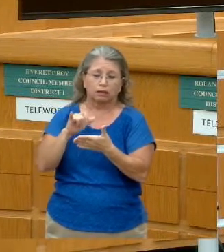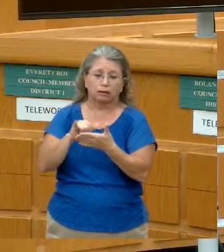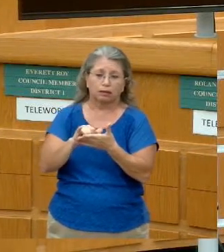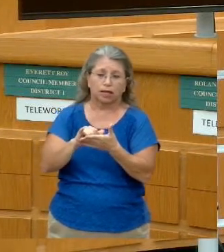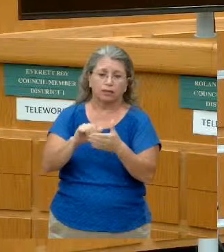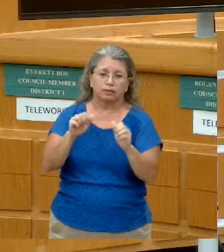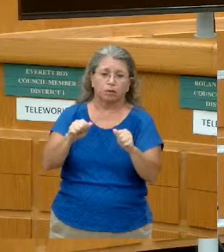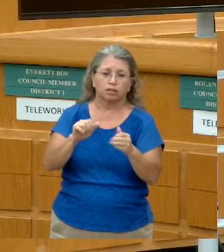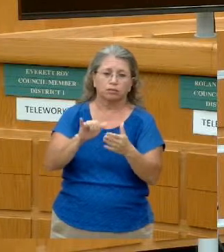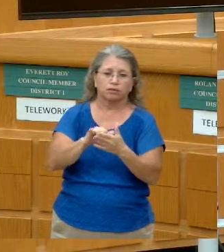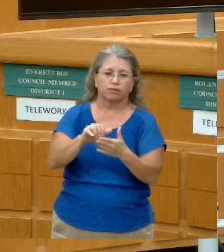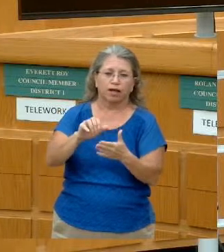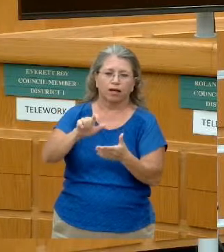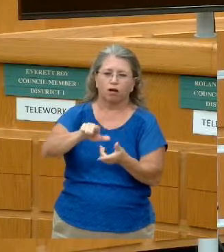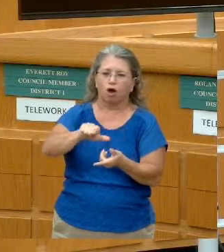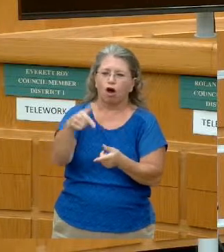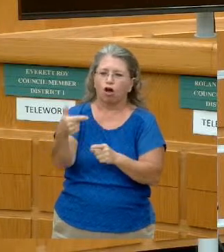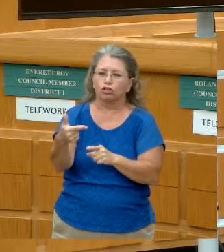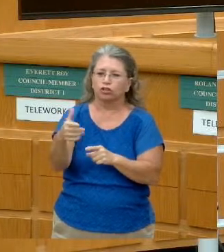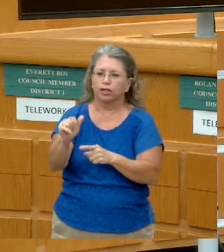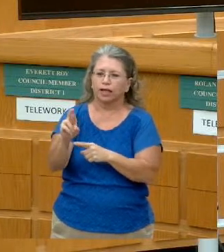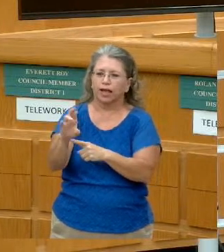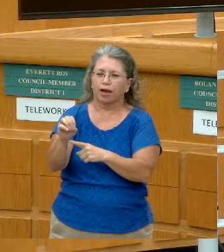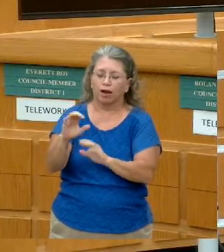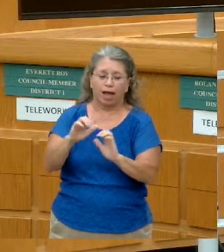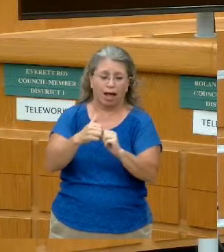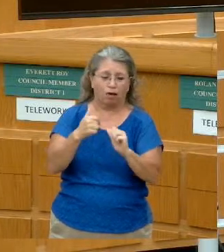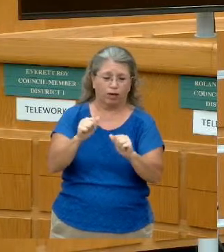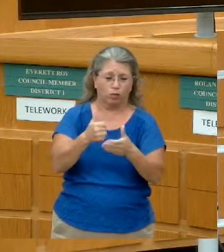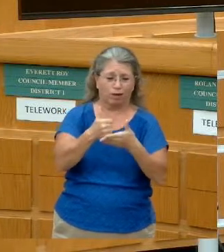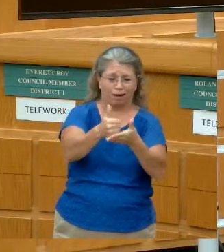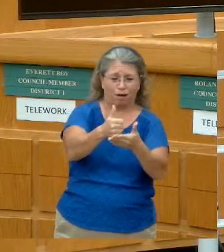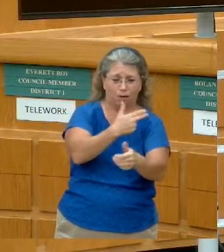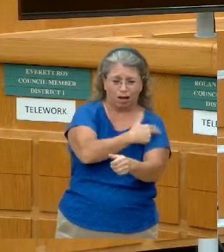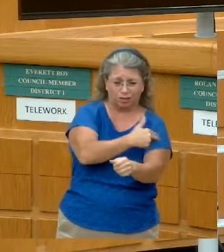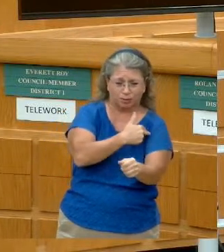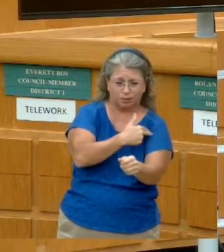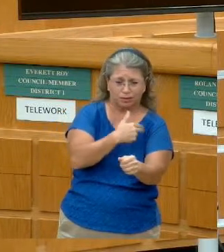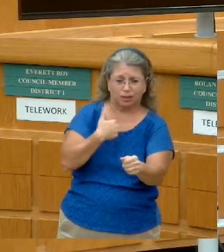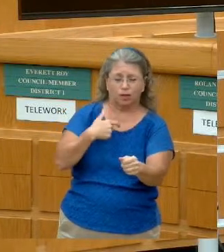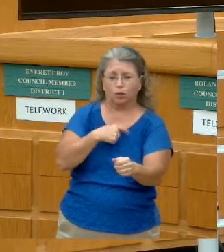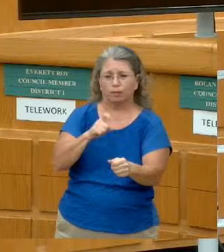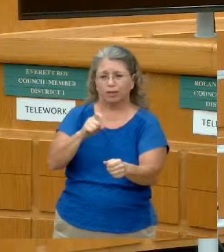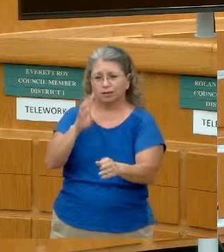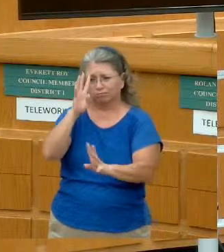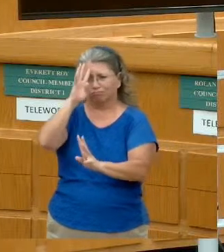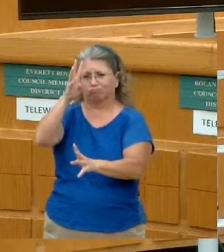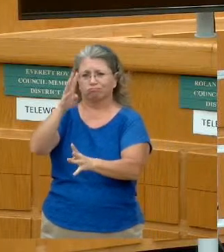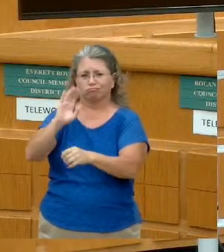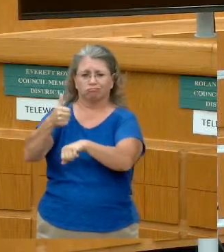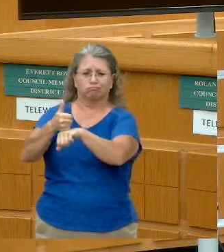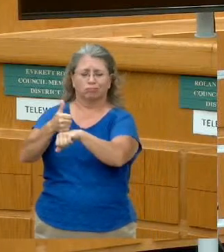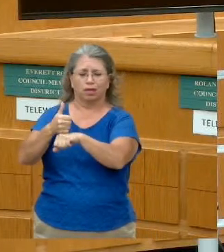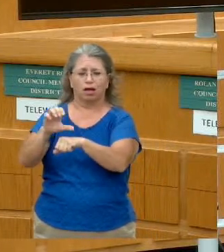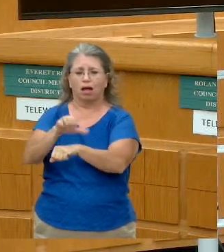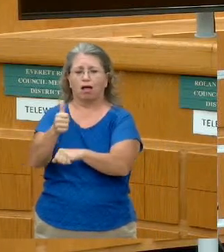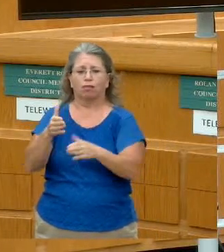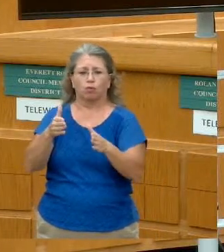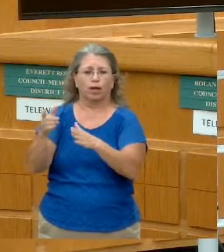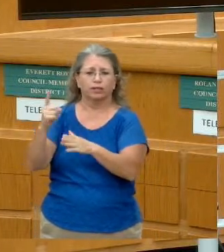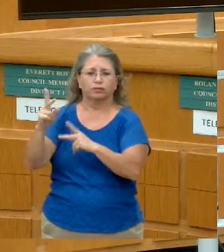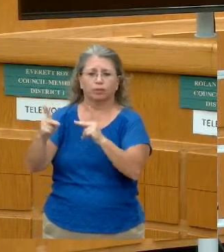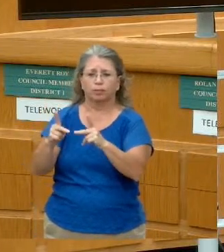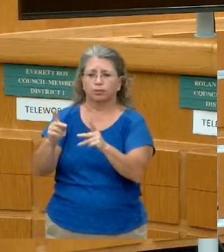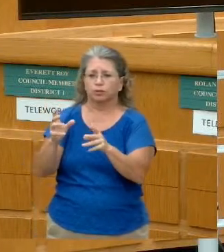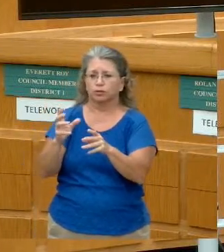alternate care. How do we help our hospitals? We've got to create other ways for people to get assistance.